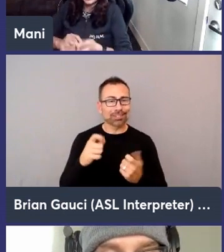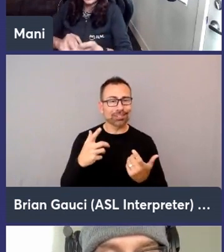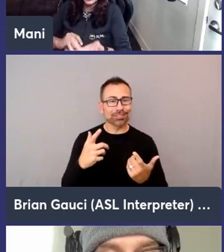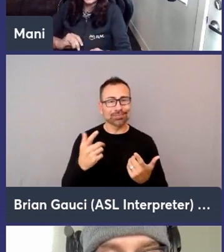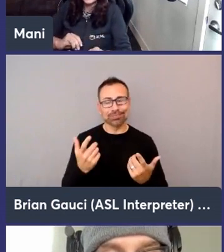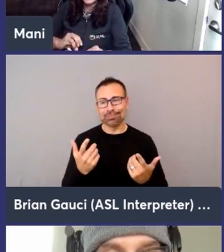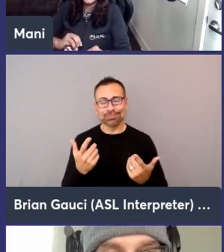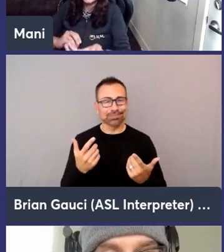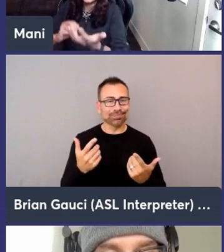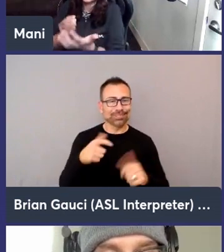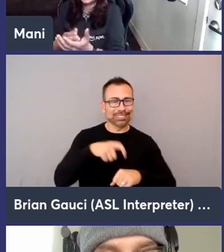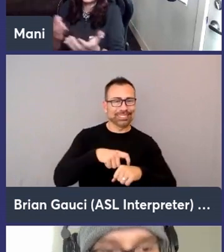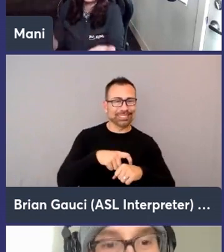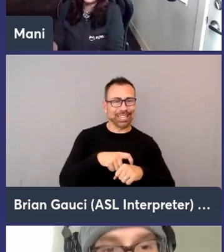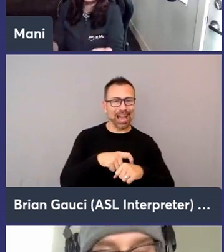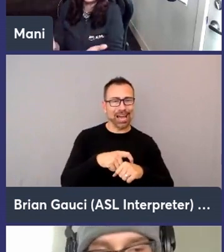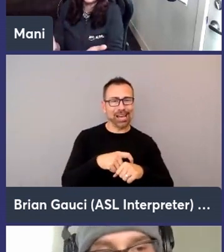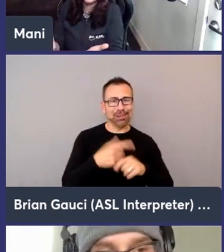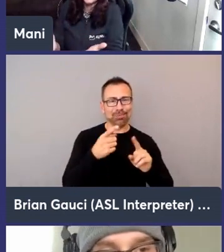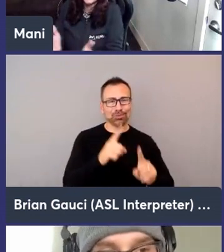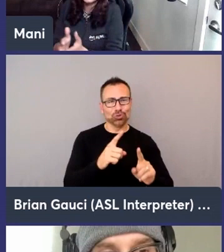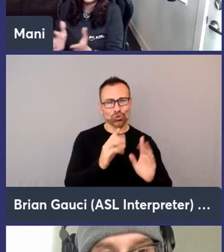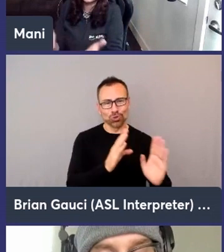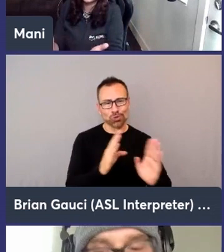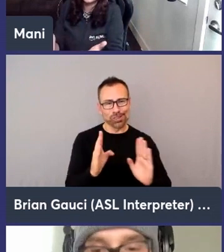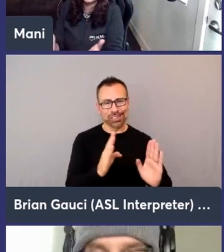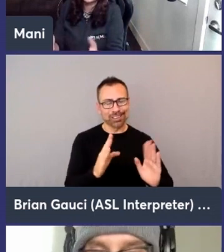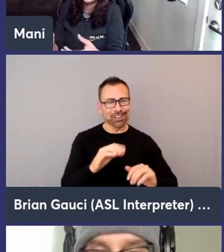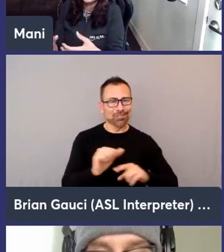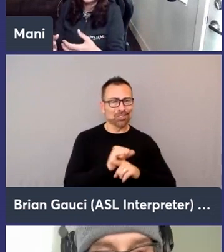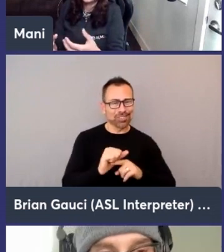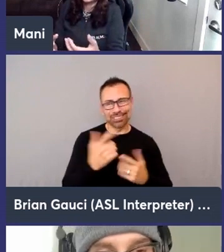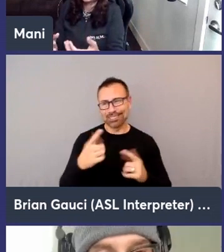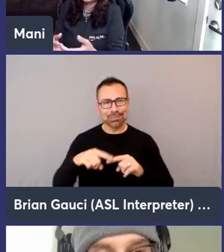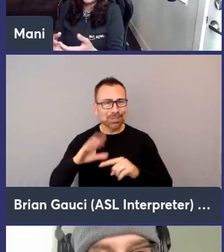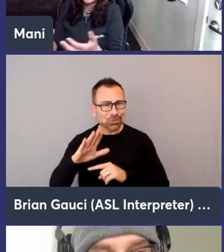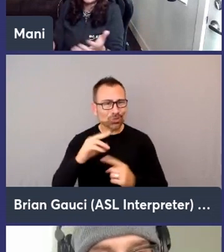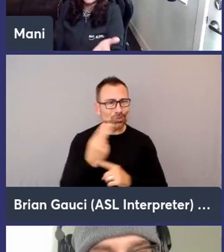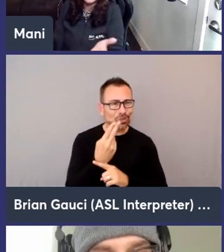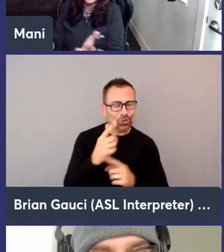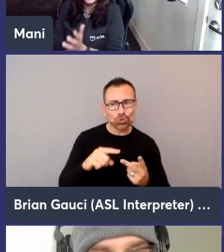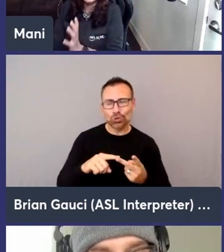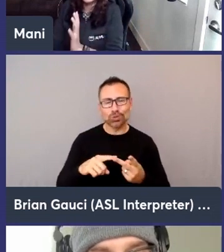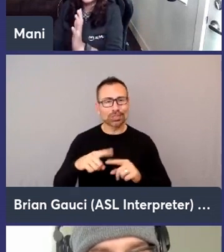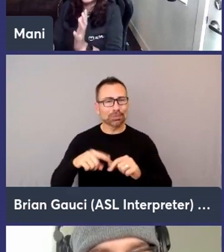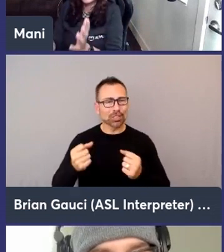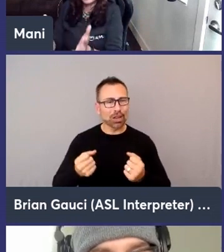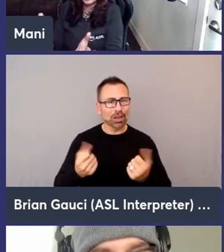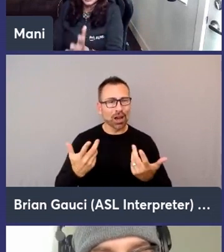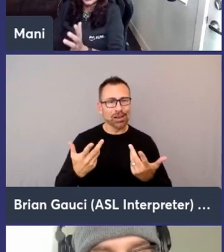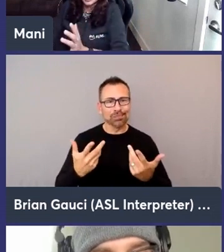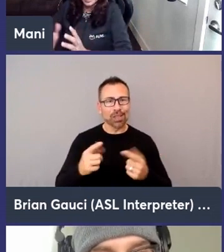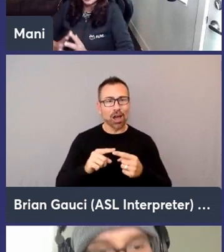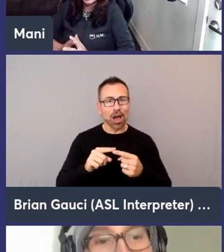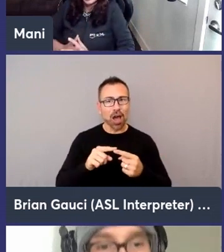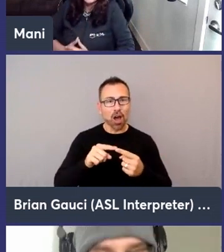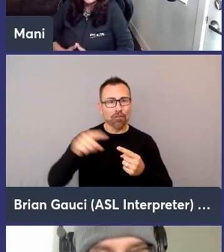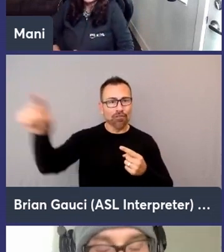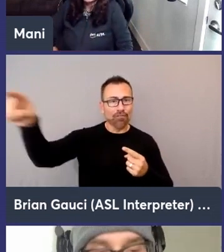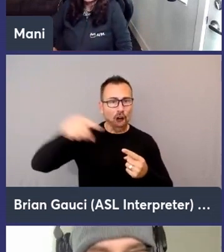time duration of the training, that again depends on your use case, depends on how far away those durations